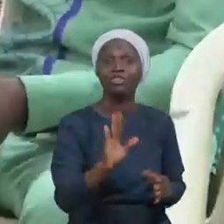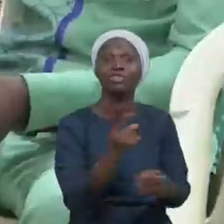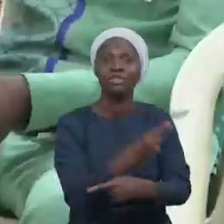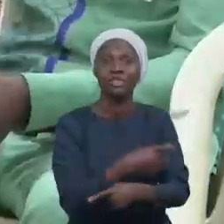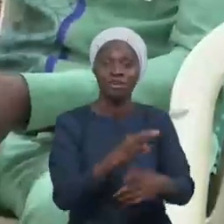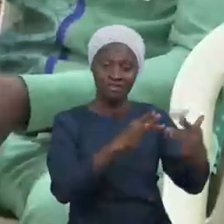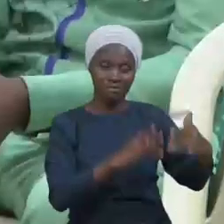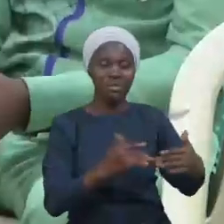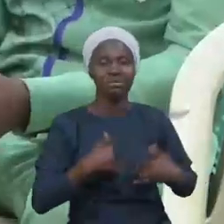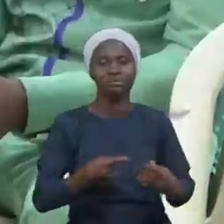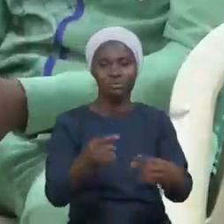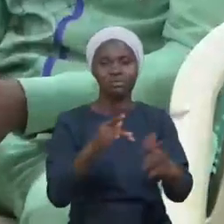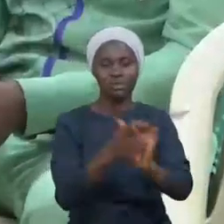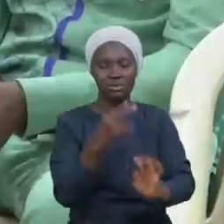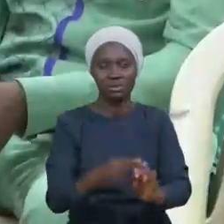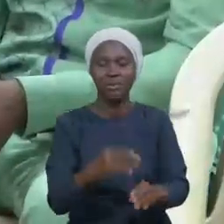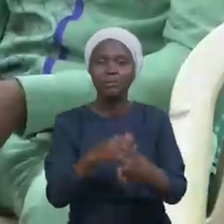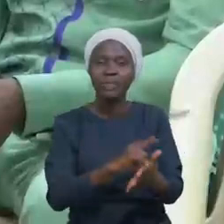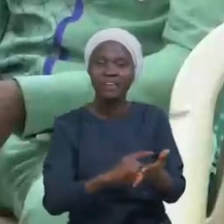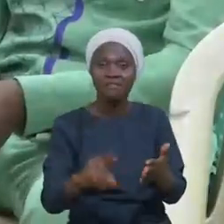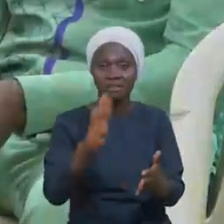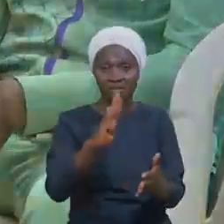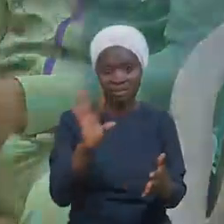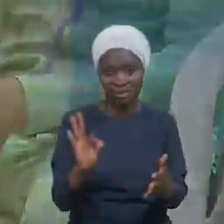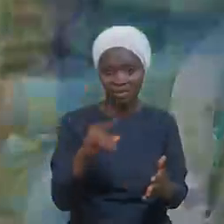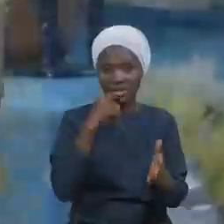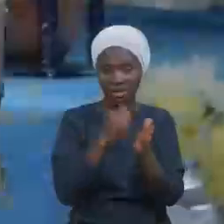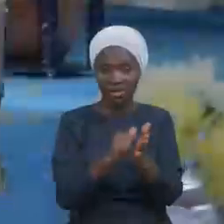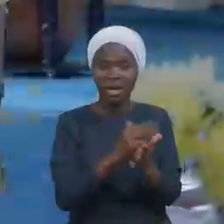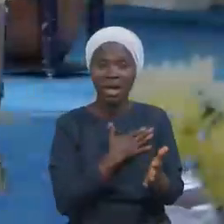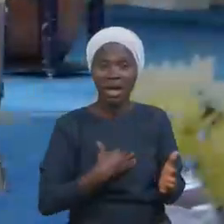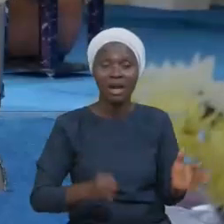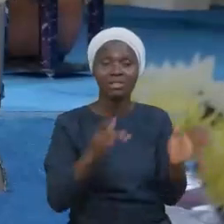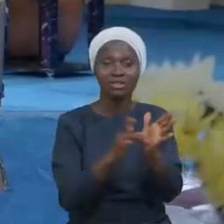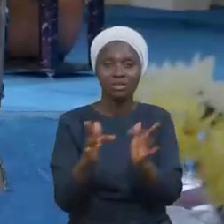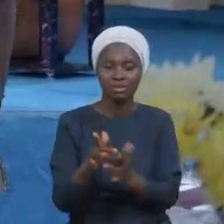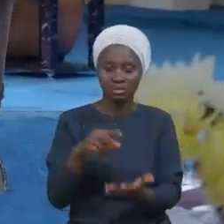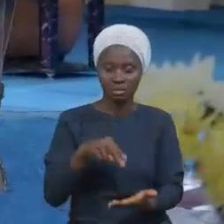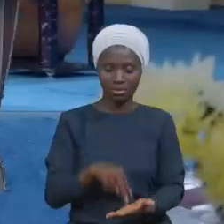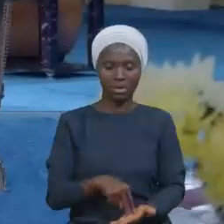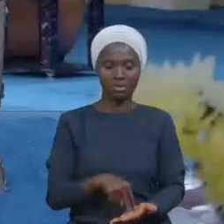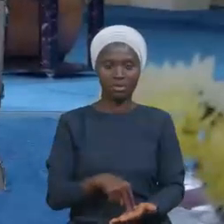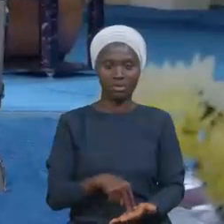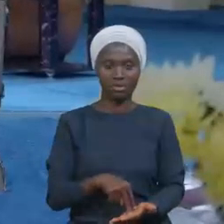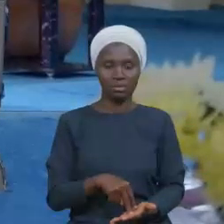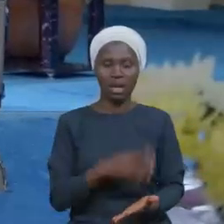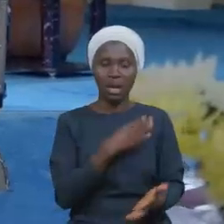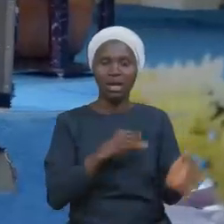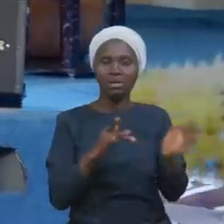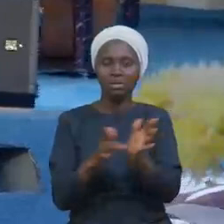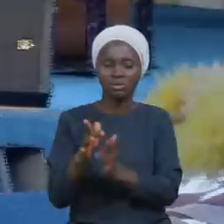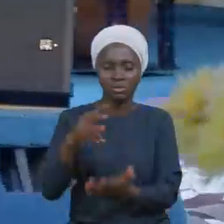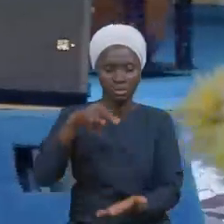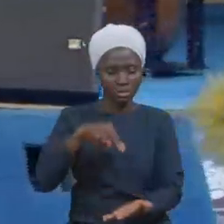verse 49, it says, and Jesus stood still. Jesus